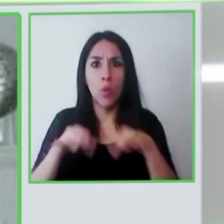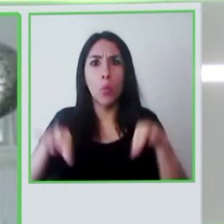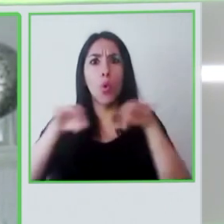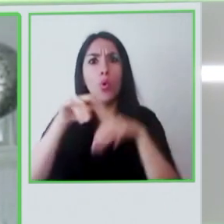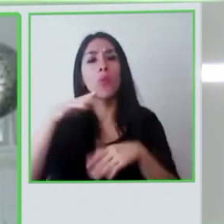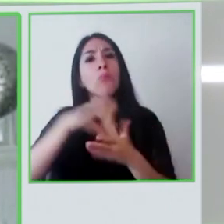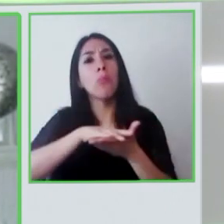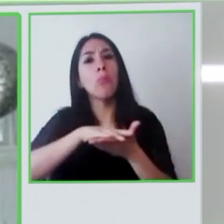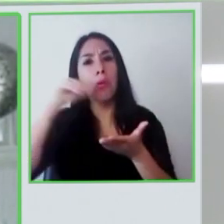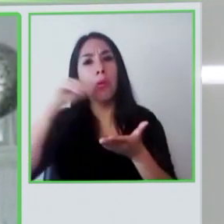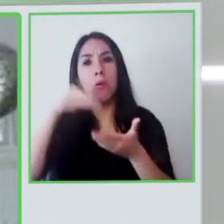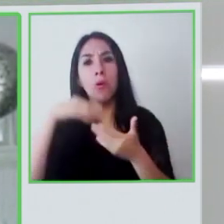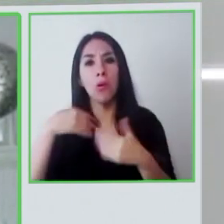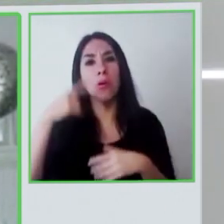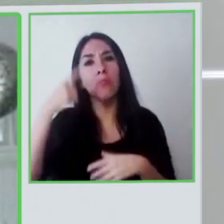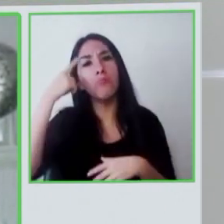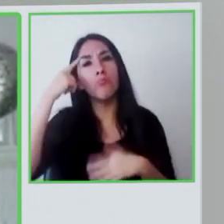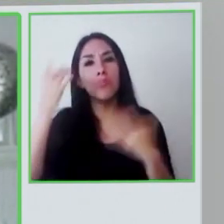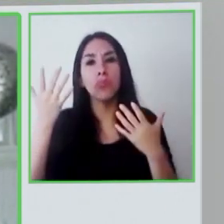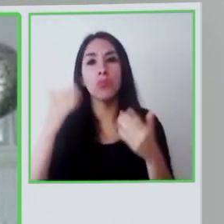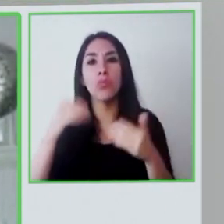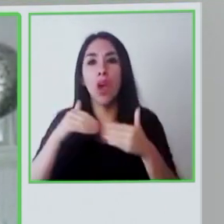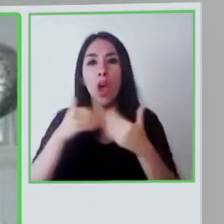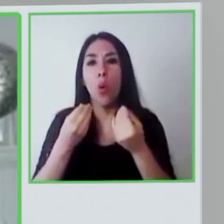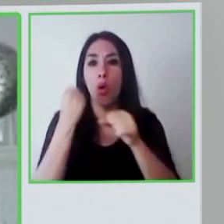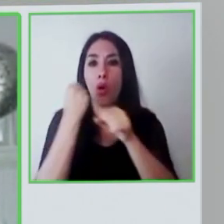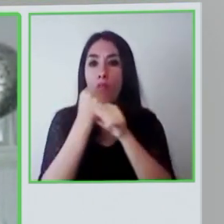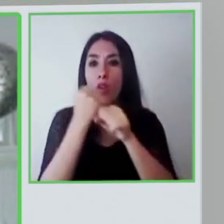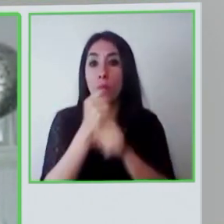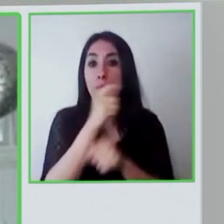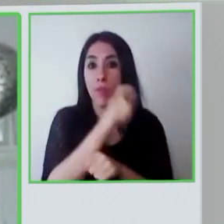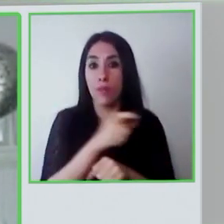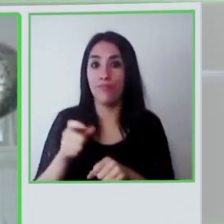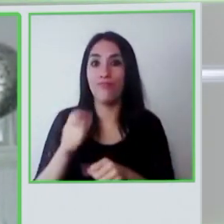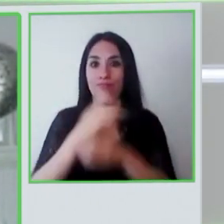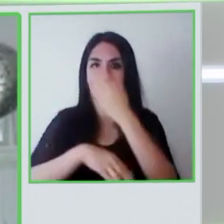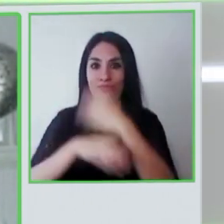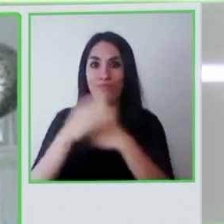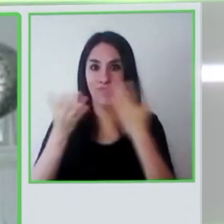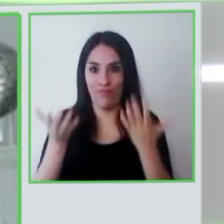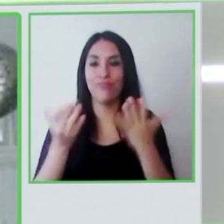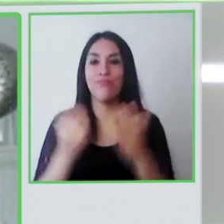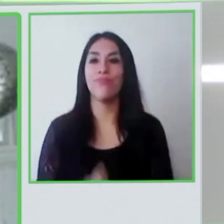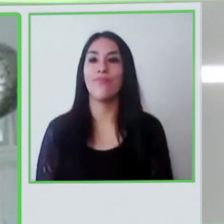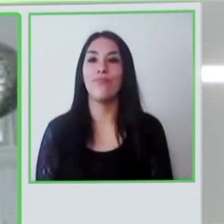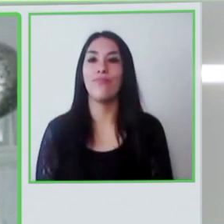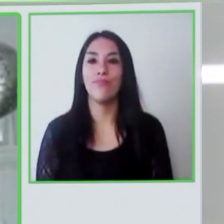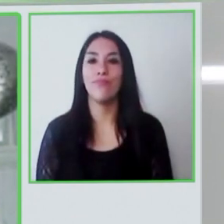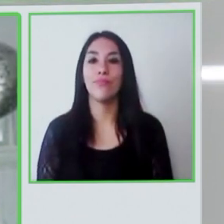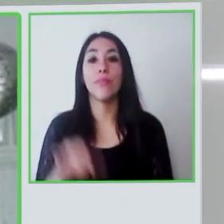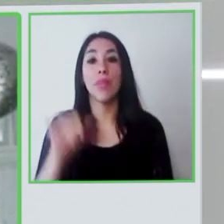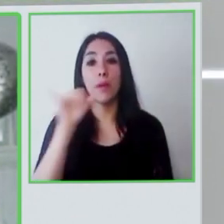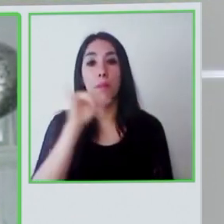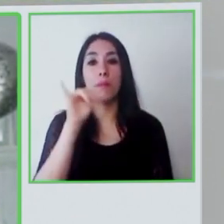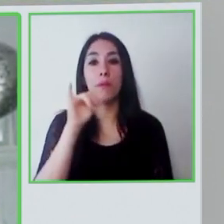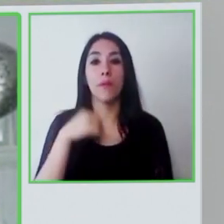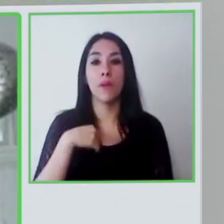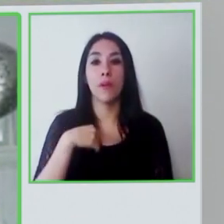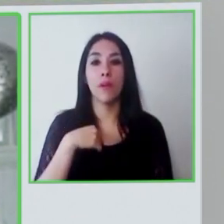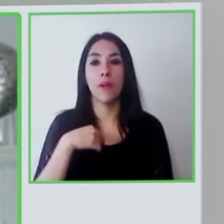and to think about the prospect employments for people with disability. And there are